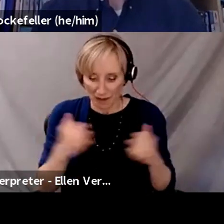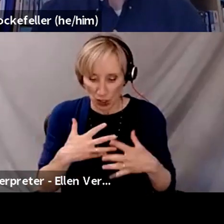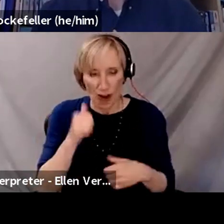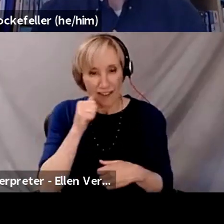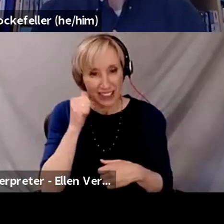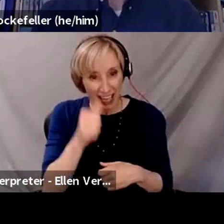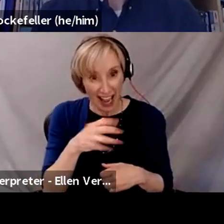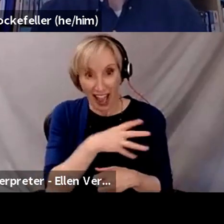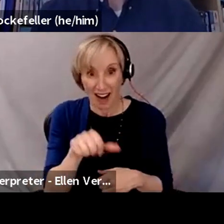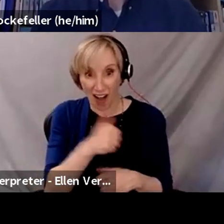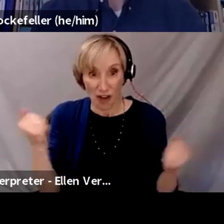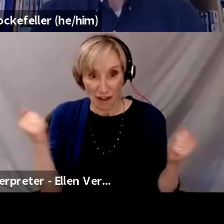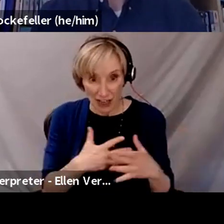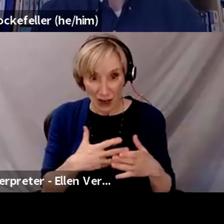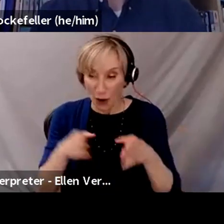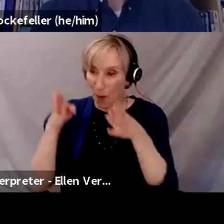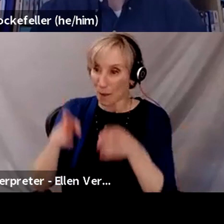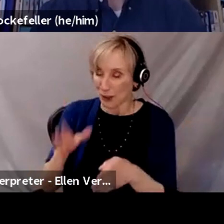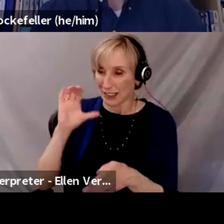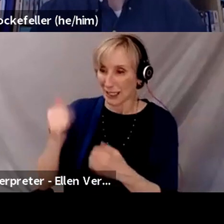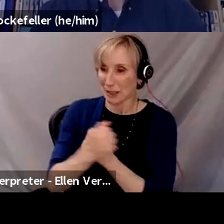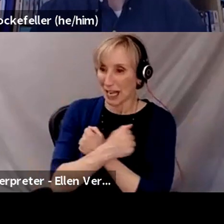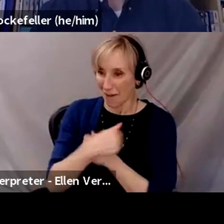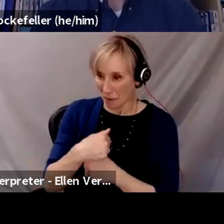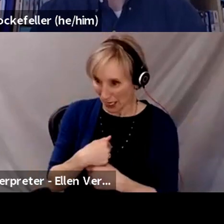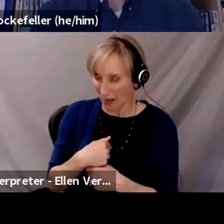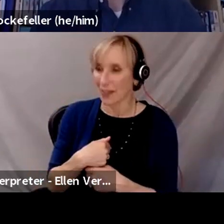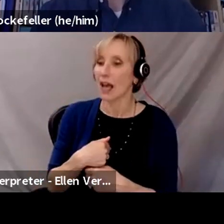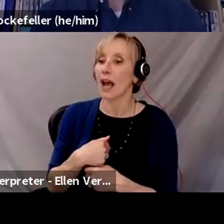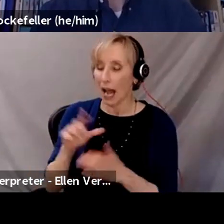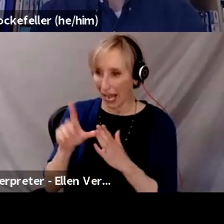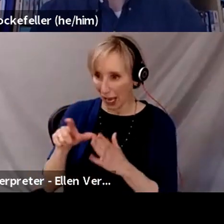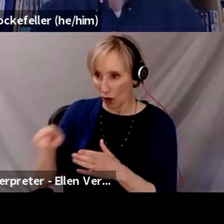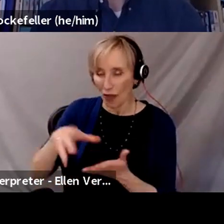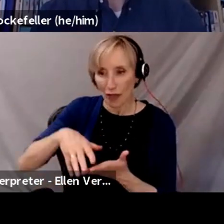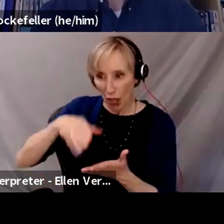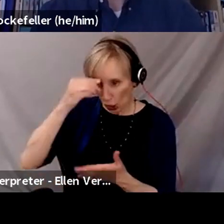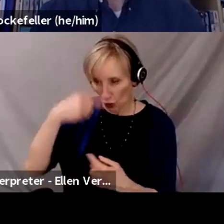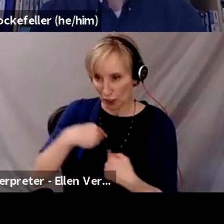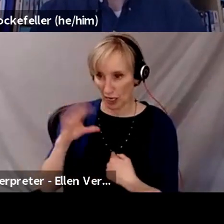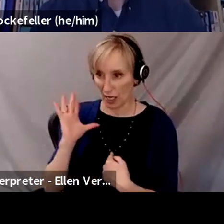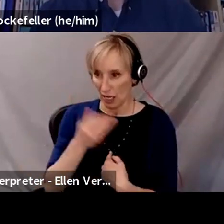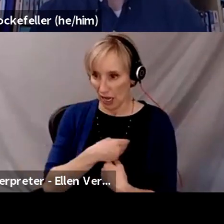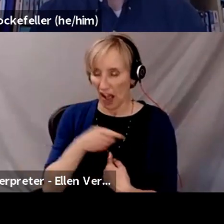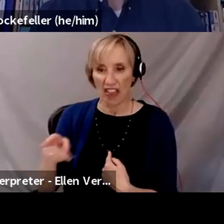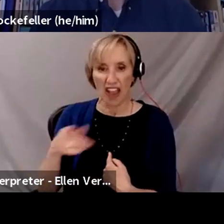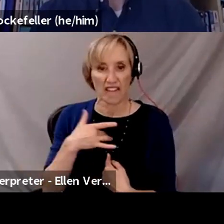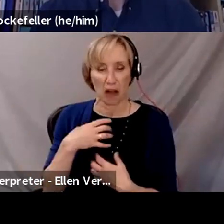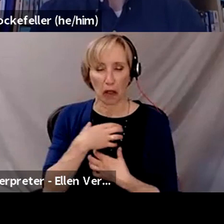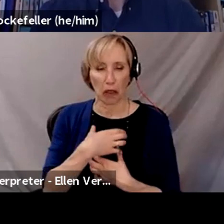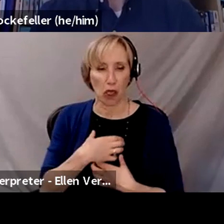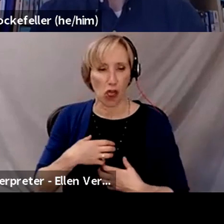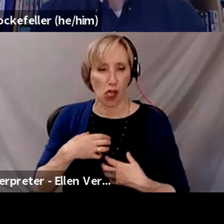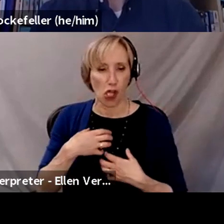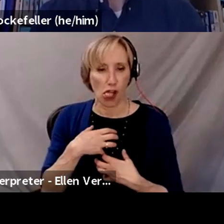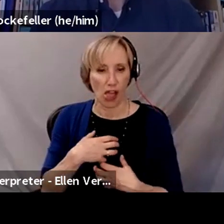you is actually repulsed by you because of their own like self-hatred, really, at the end of the